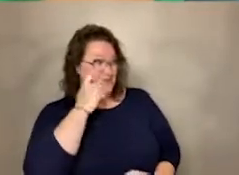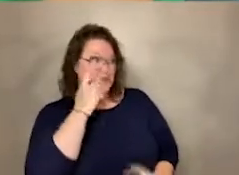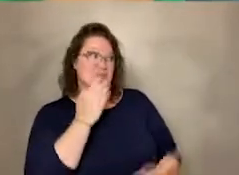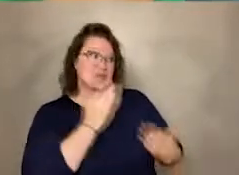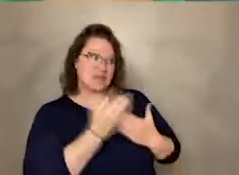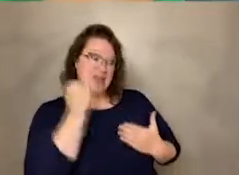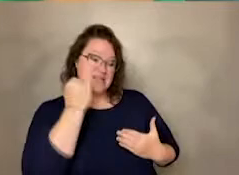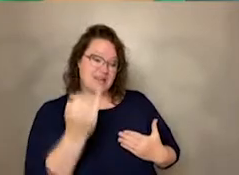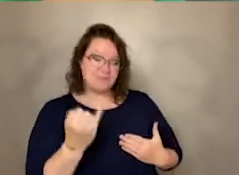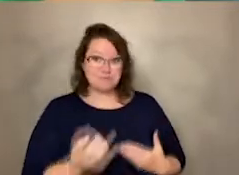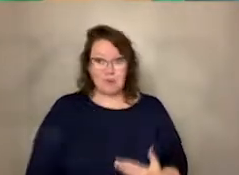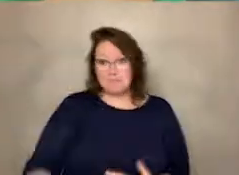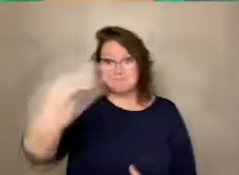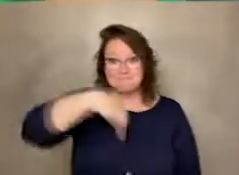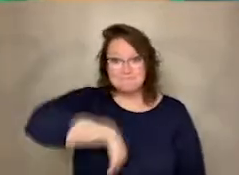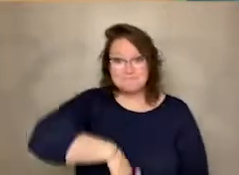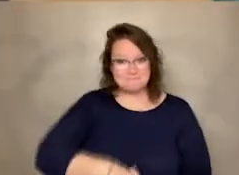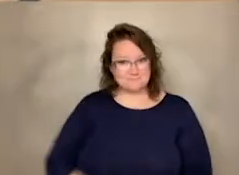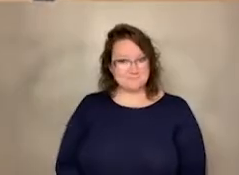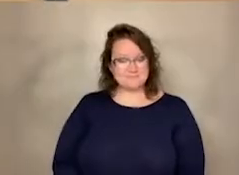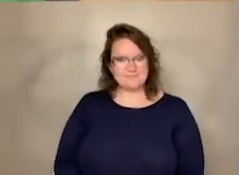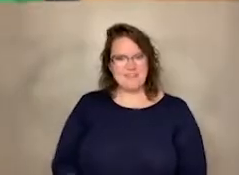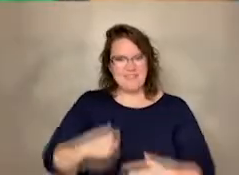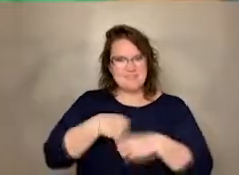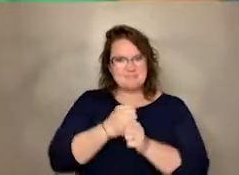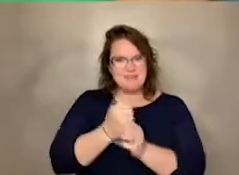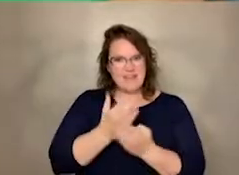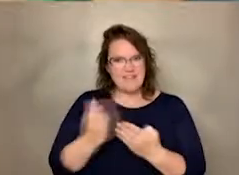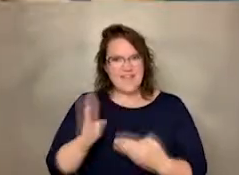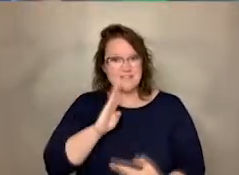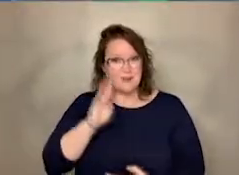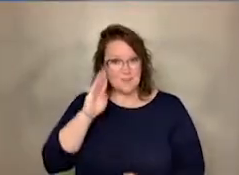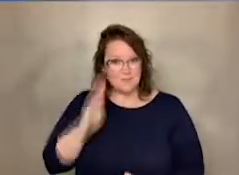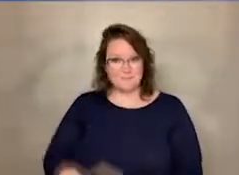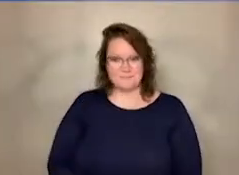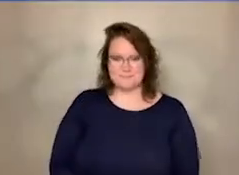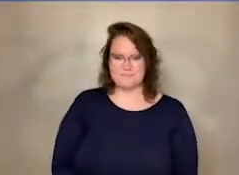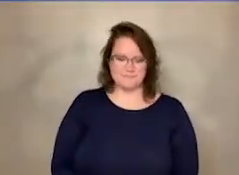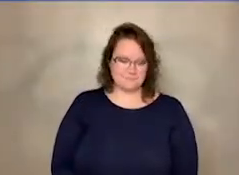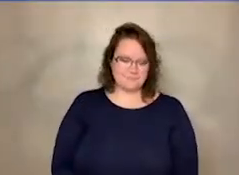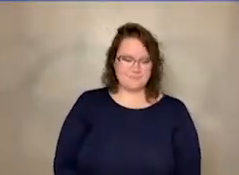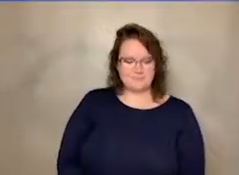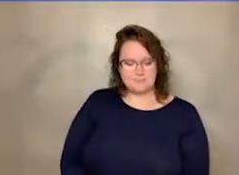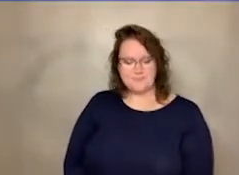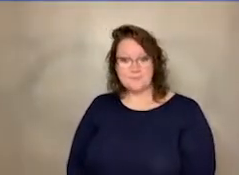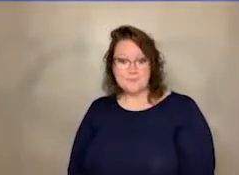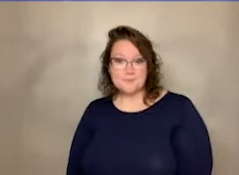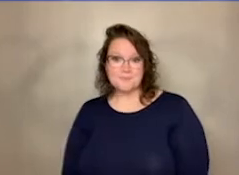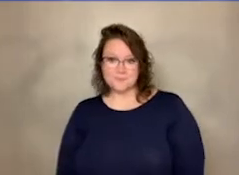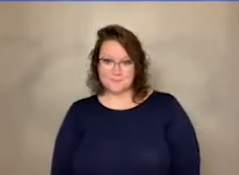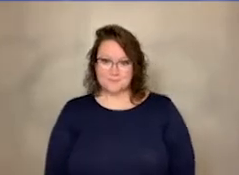So let's go and make some instruments for All some right. things that we can find in our house. Sounds good. All right.